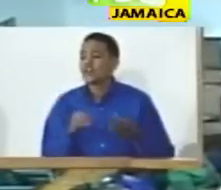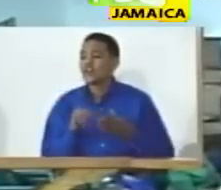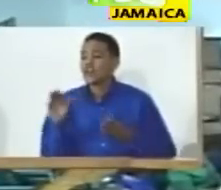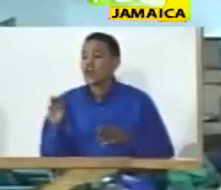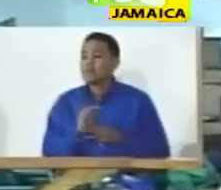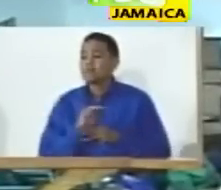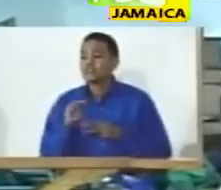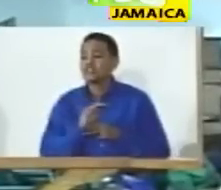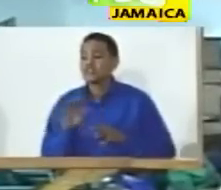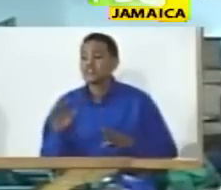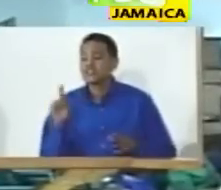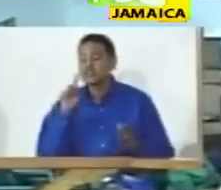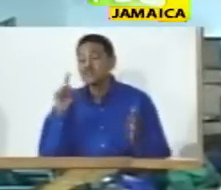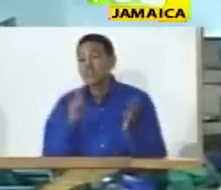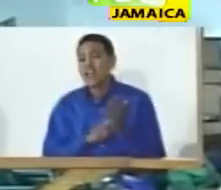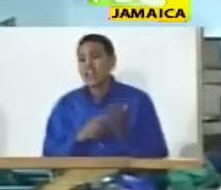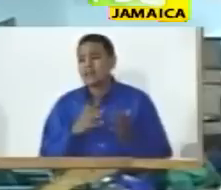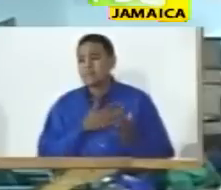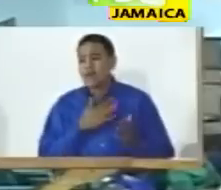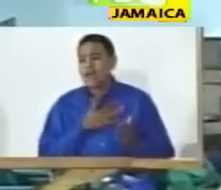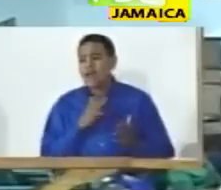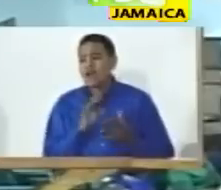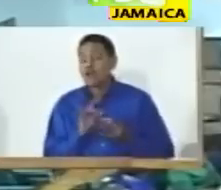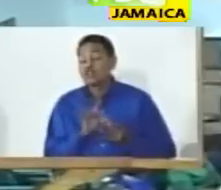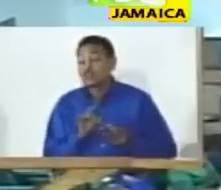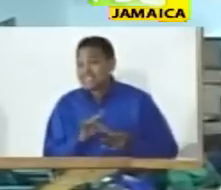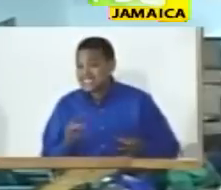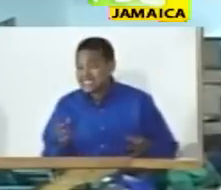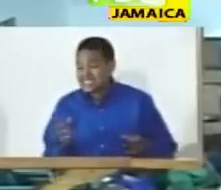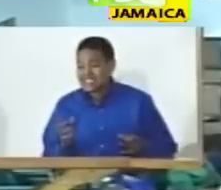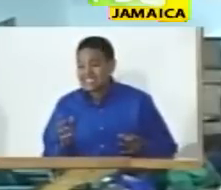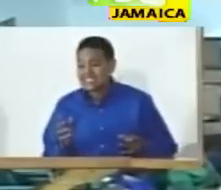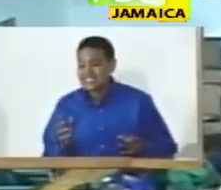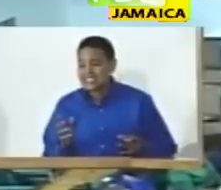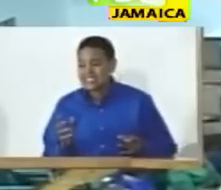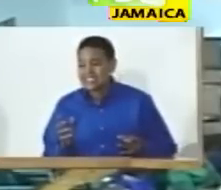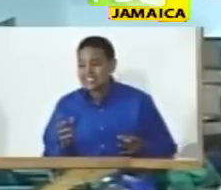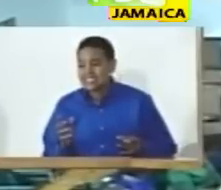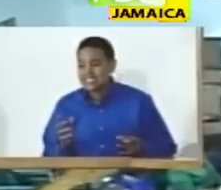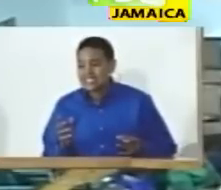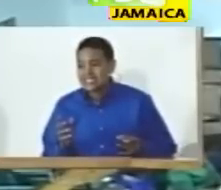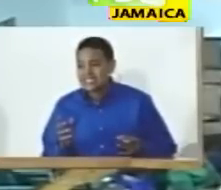ministry, realizes that my utterances of